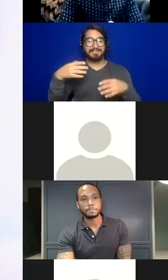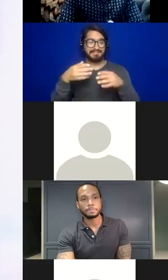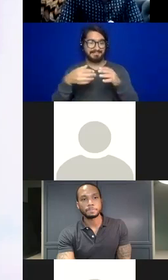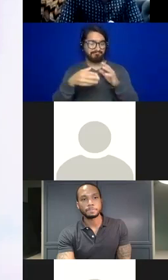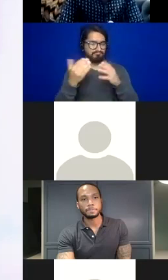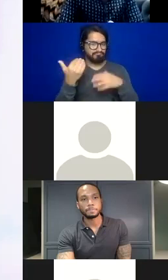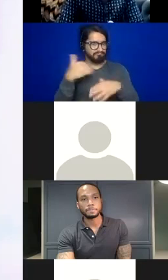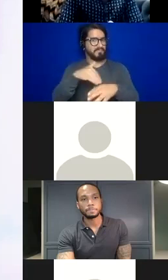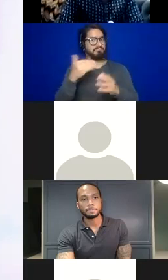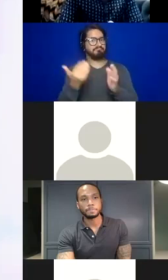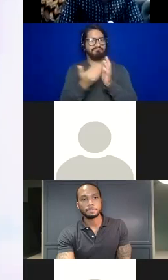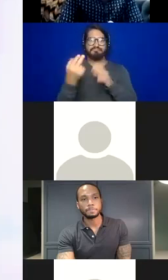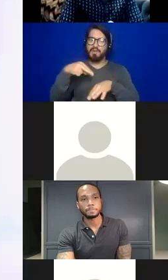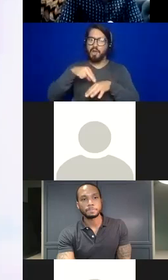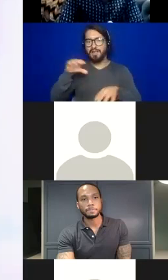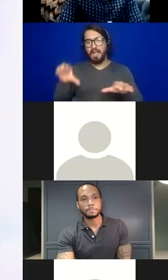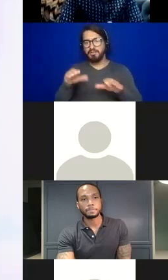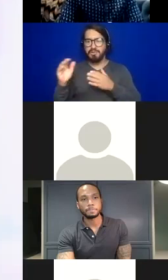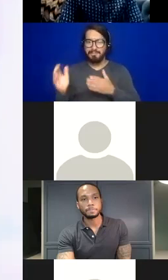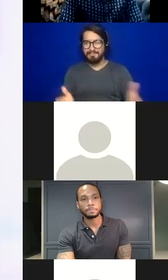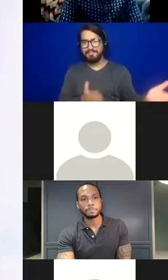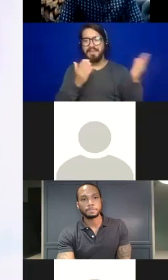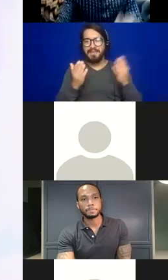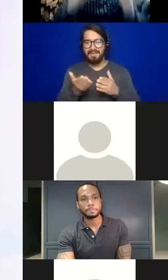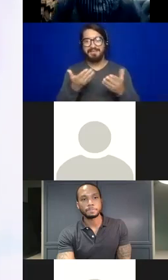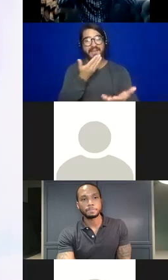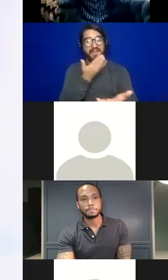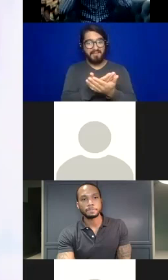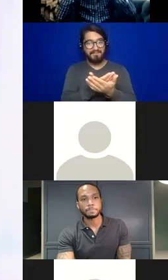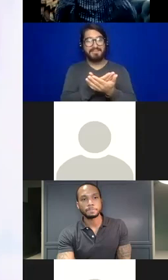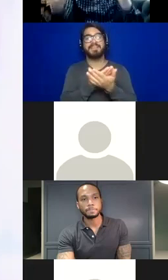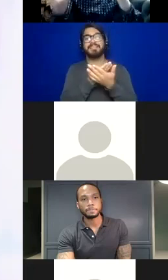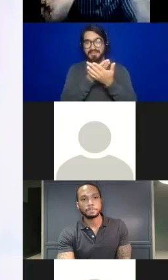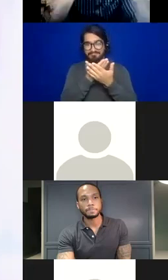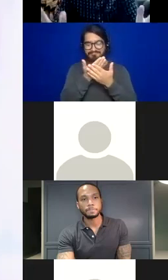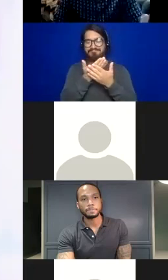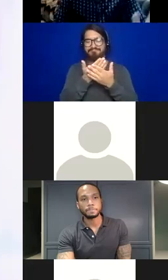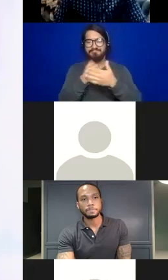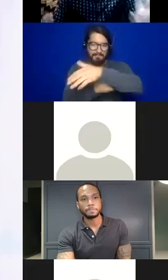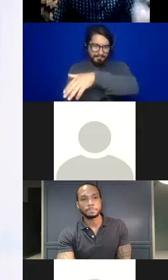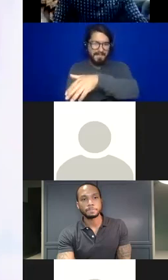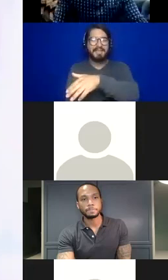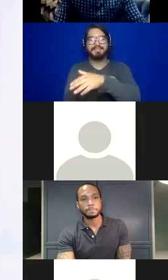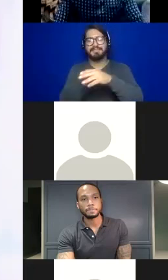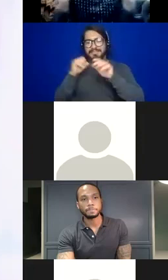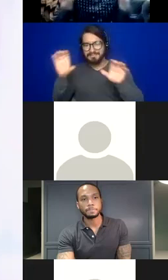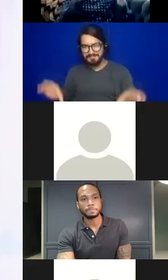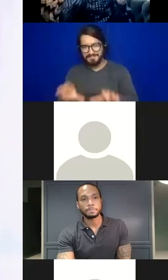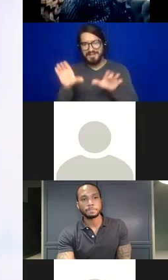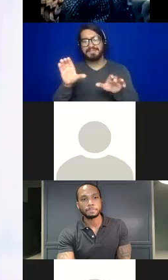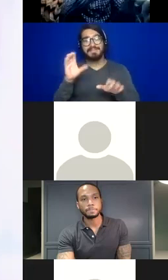an evidence-based practice. I think, however, because it's an evidence-based practice,